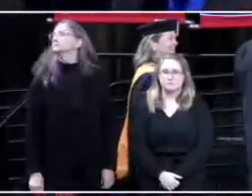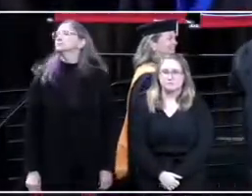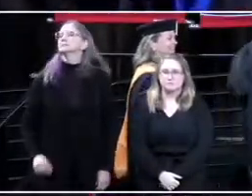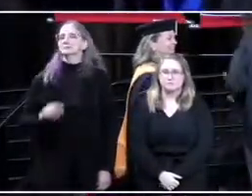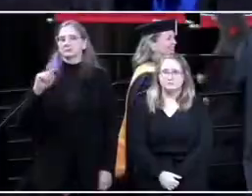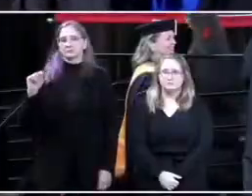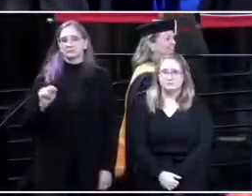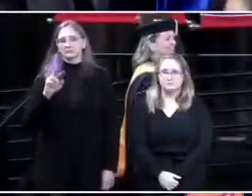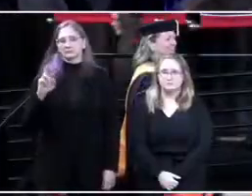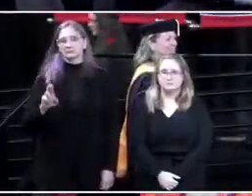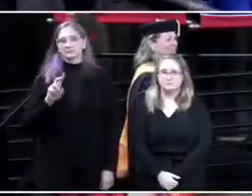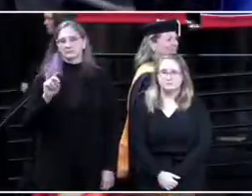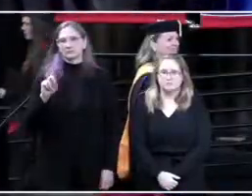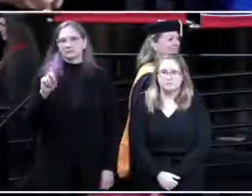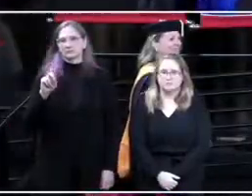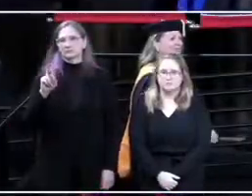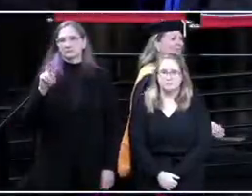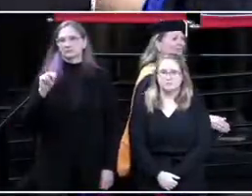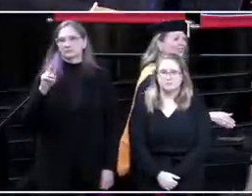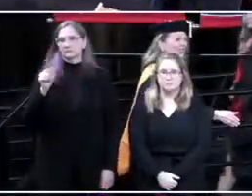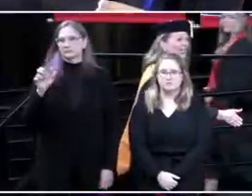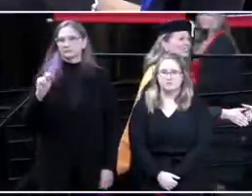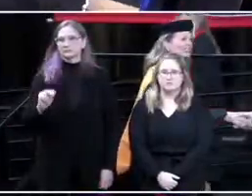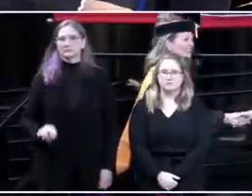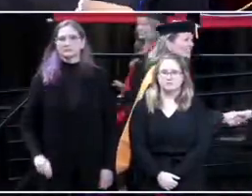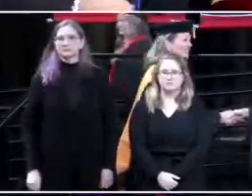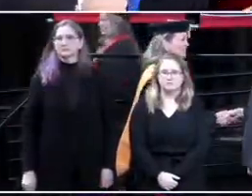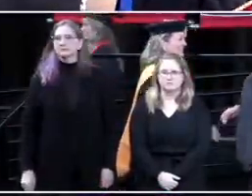Taylor Renee Duncan,